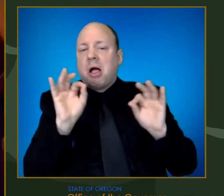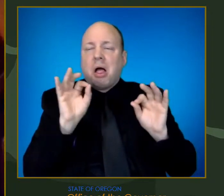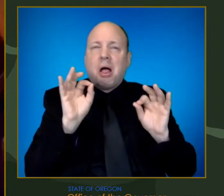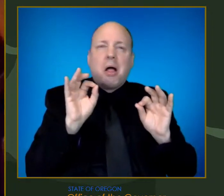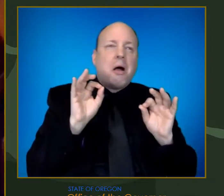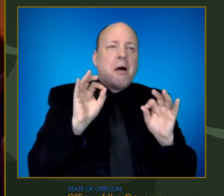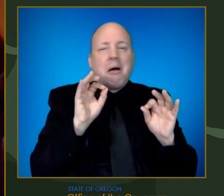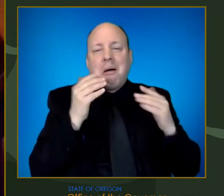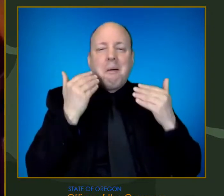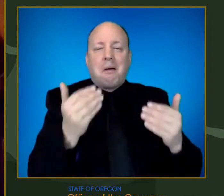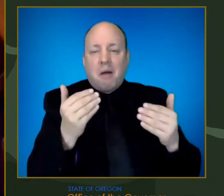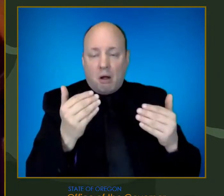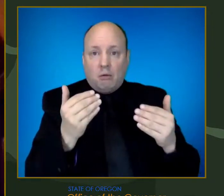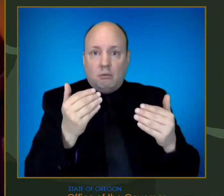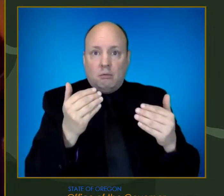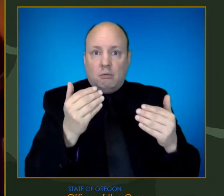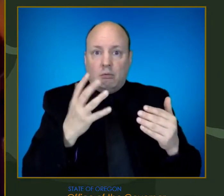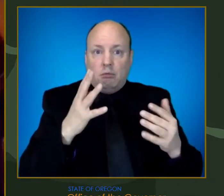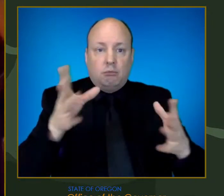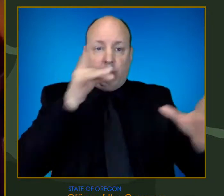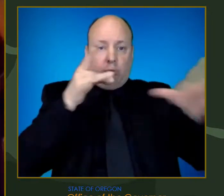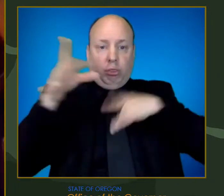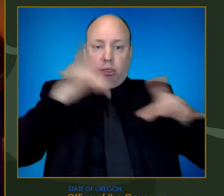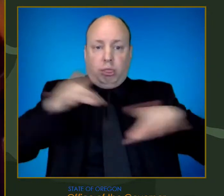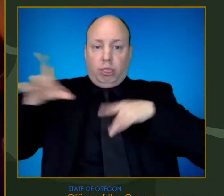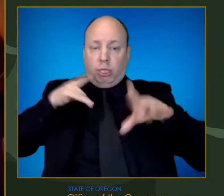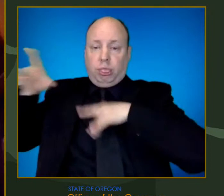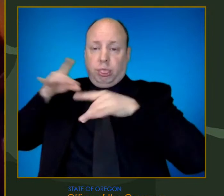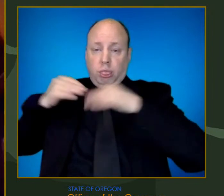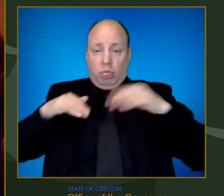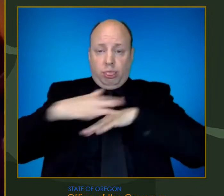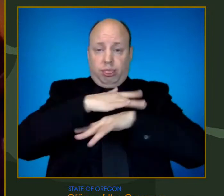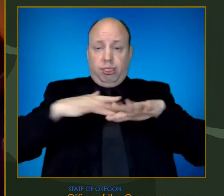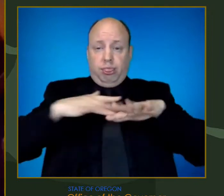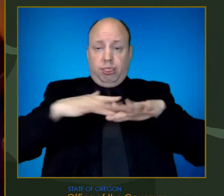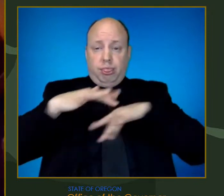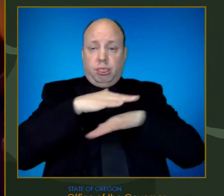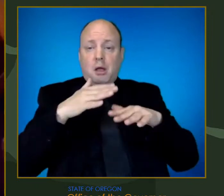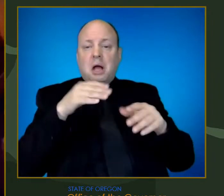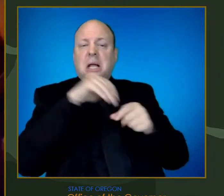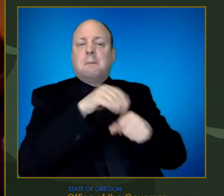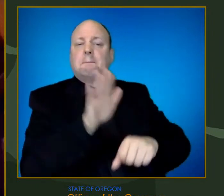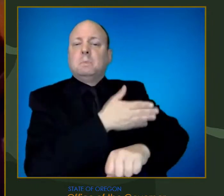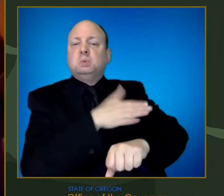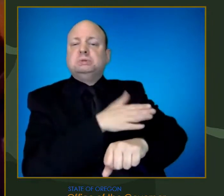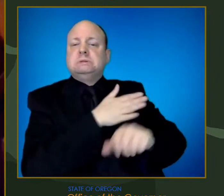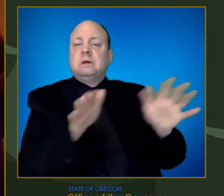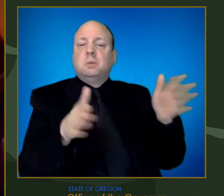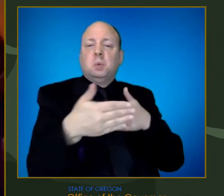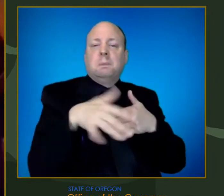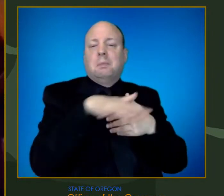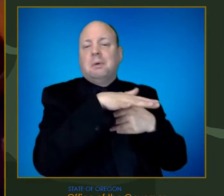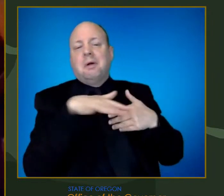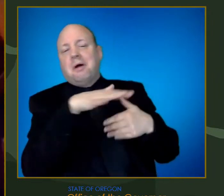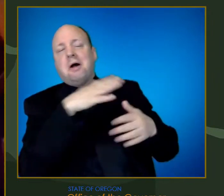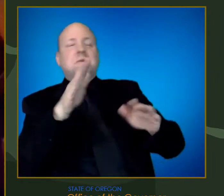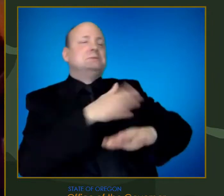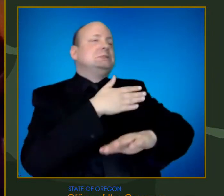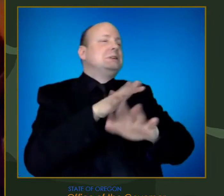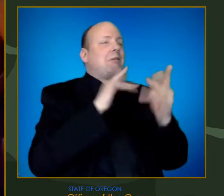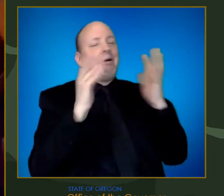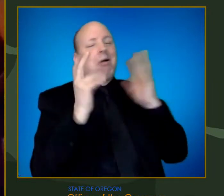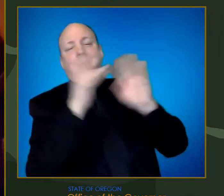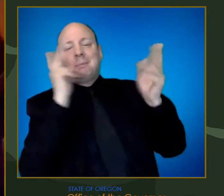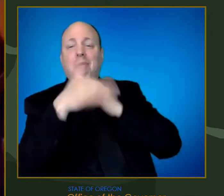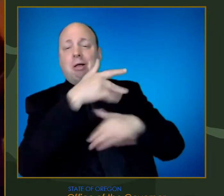was an indoor concert at a small music venue where we saw 15 cases coming from that event, and a